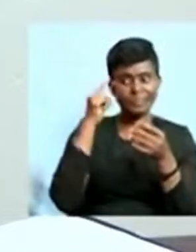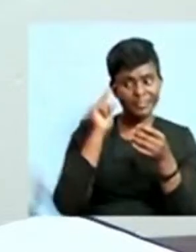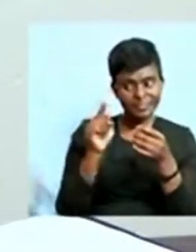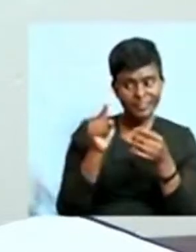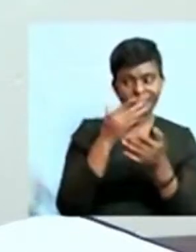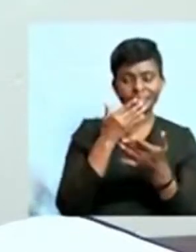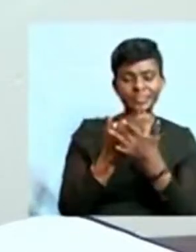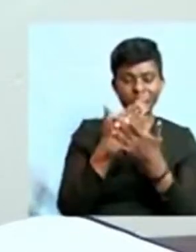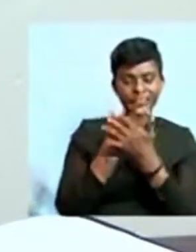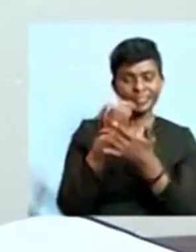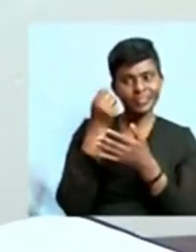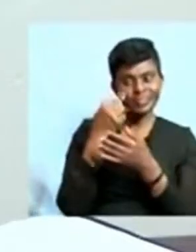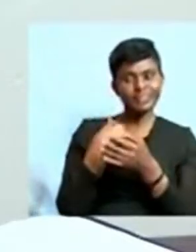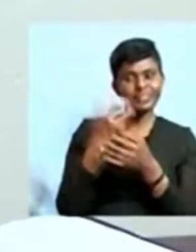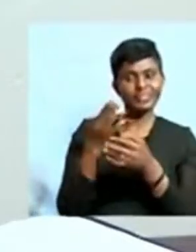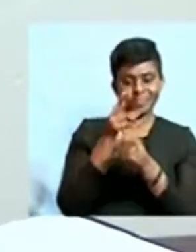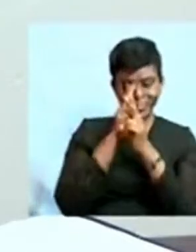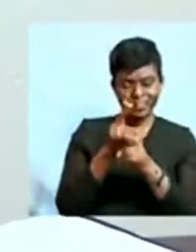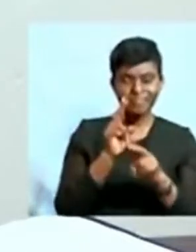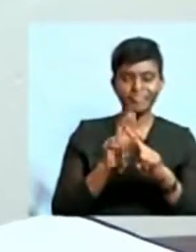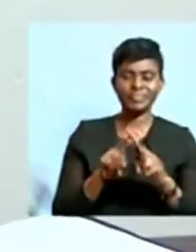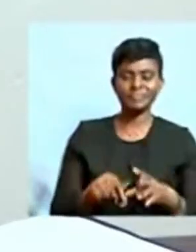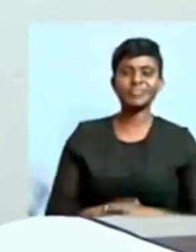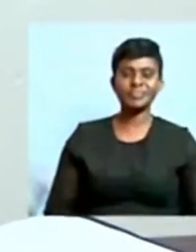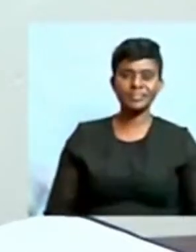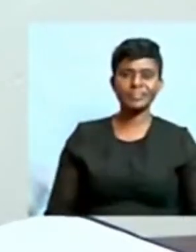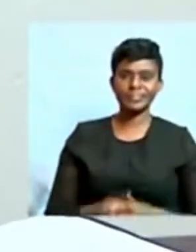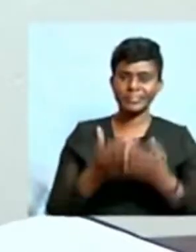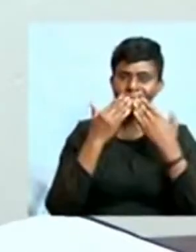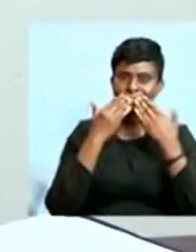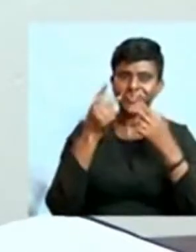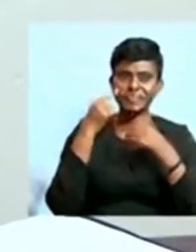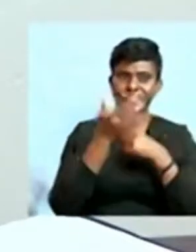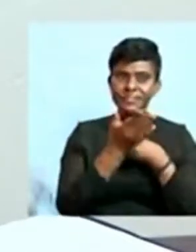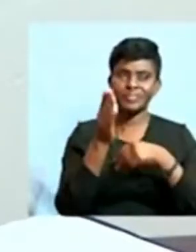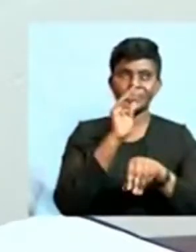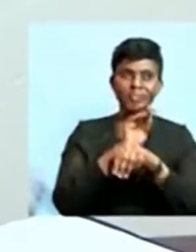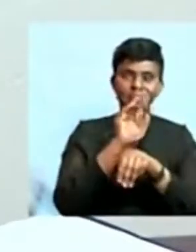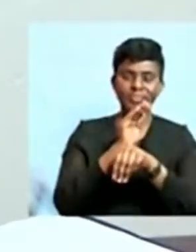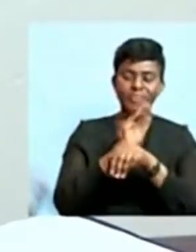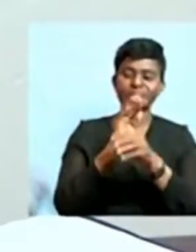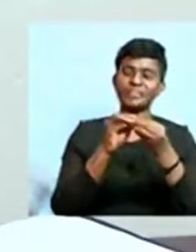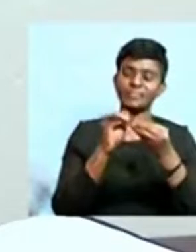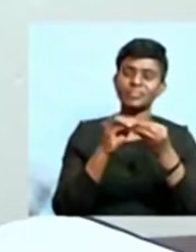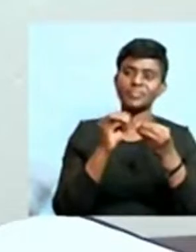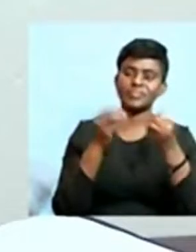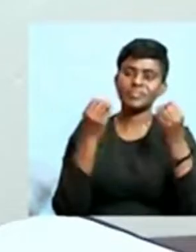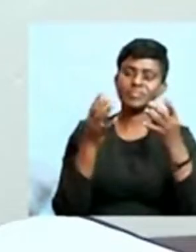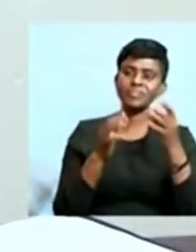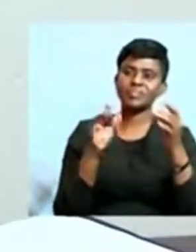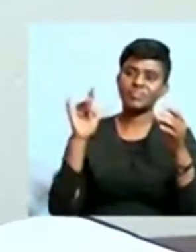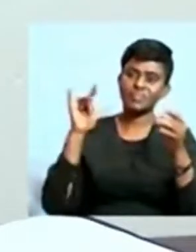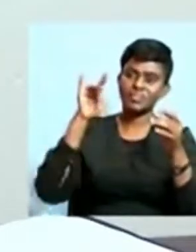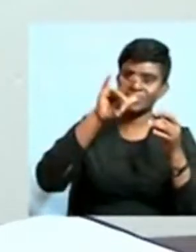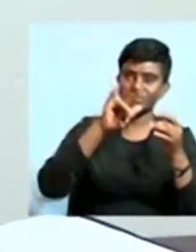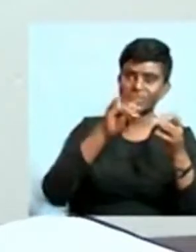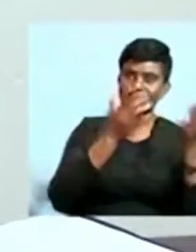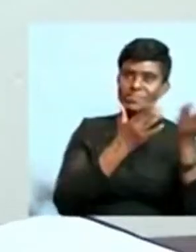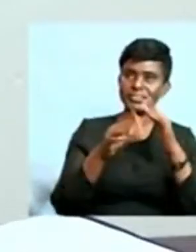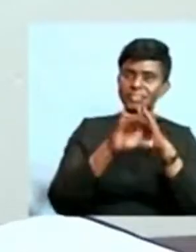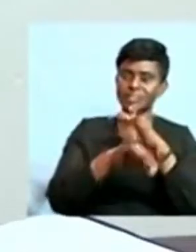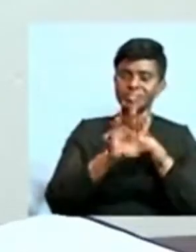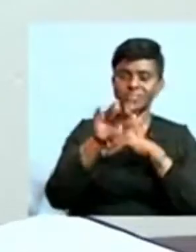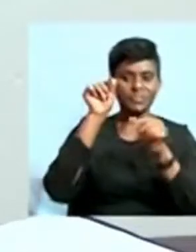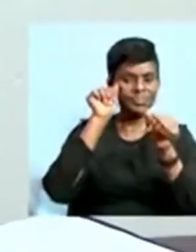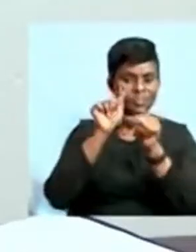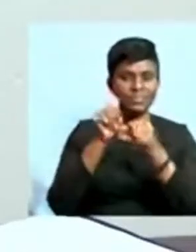sentiments are well understood, Honorable Chair, and we are grateful for those comments. how many aircraft were brought. Under the